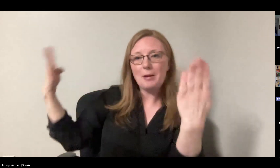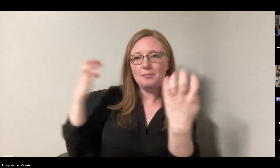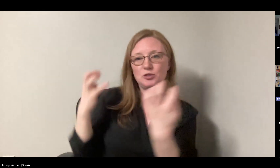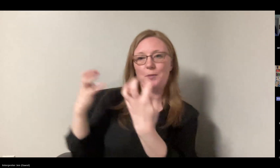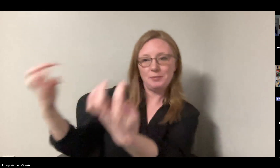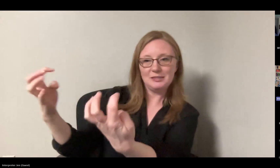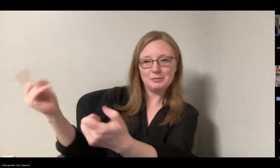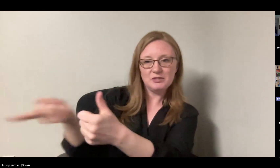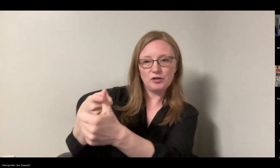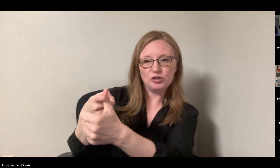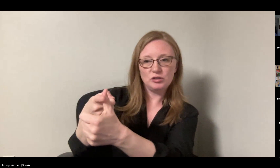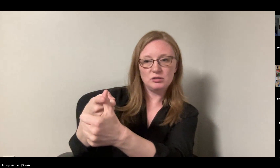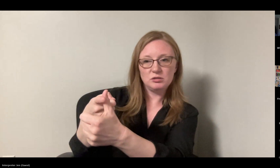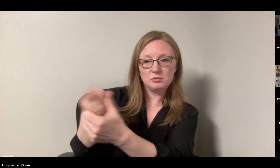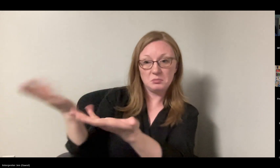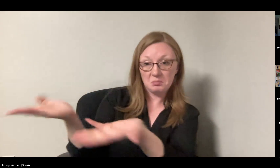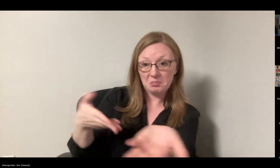participants on the line first.